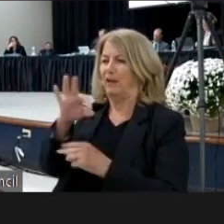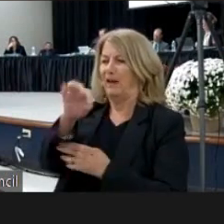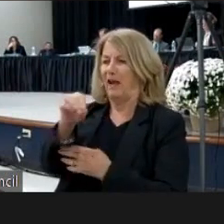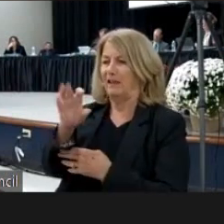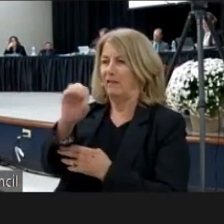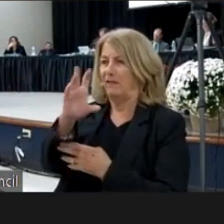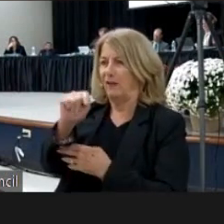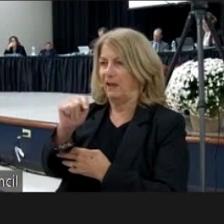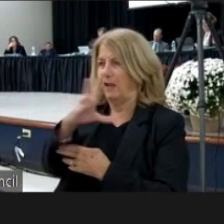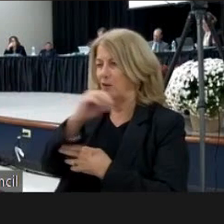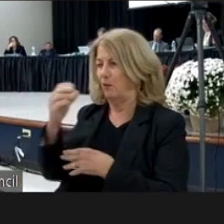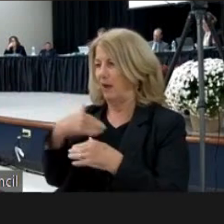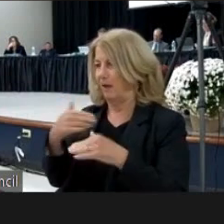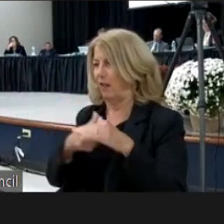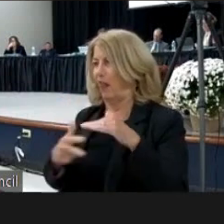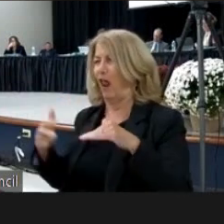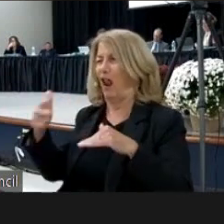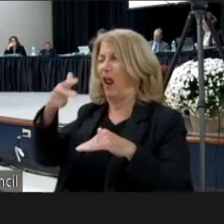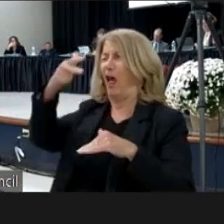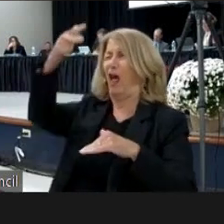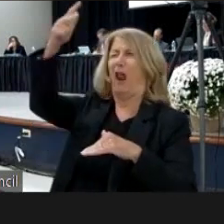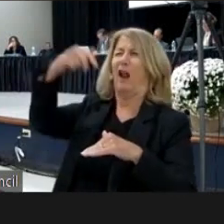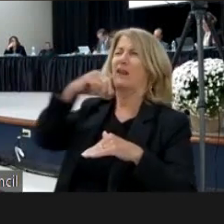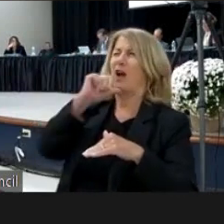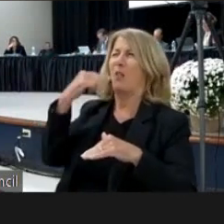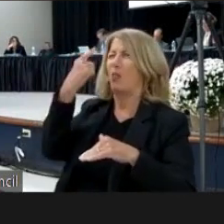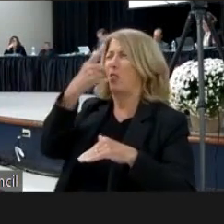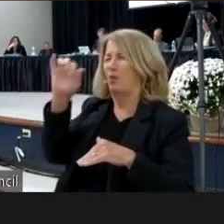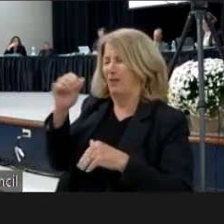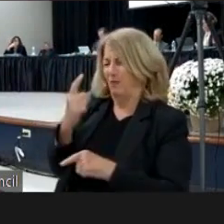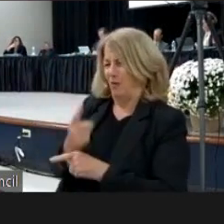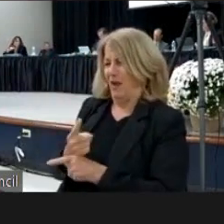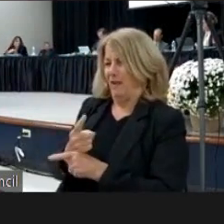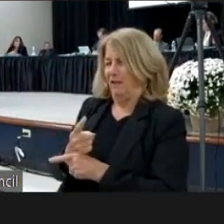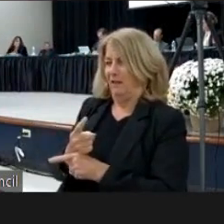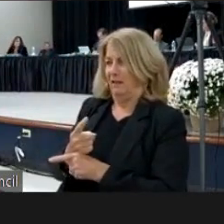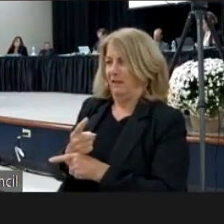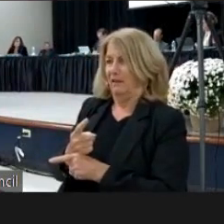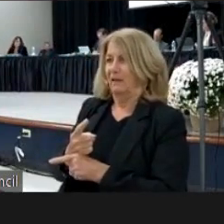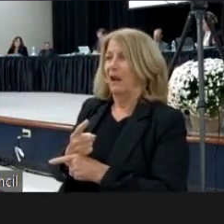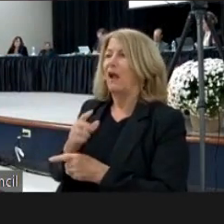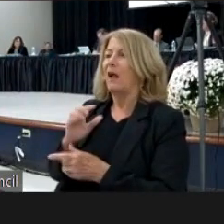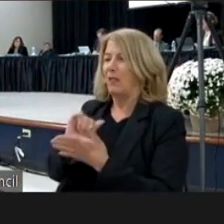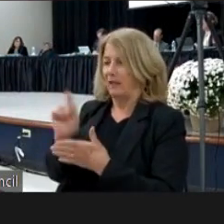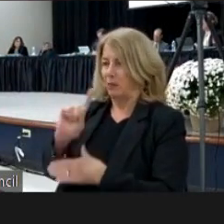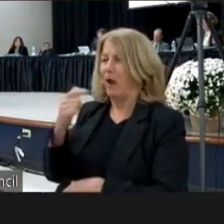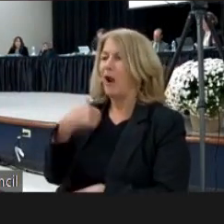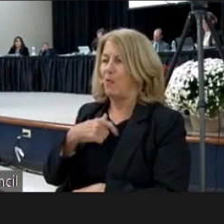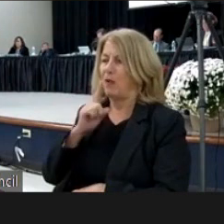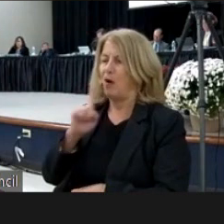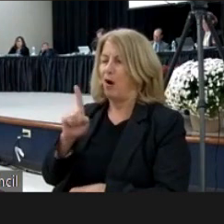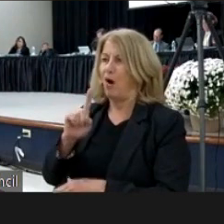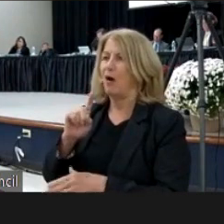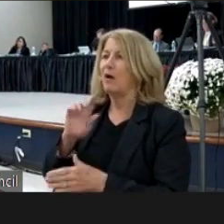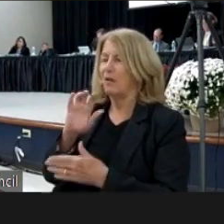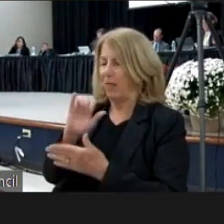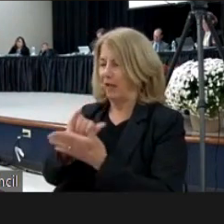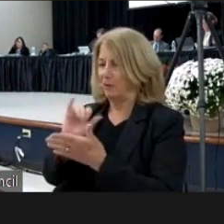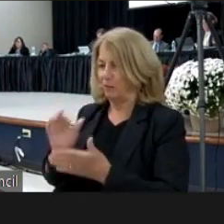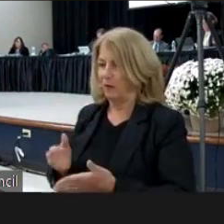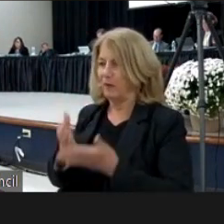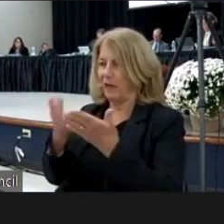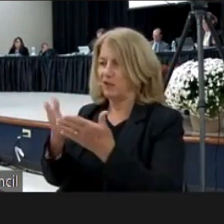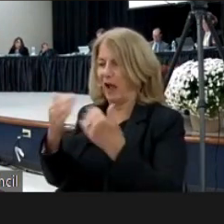180. It doesn't look right. So that's where we are in terms of recommendation. I have a couple of pictures